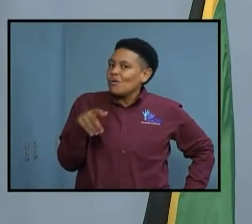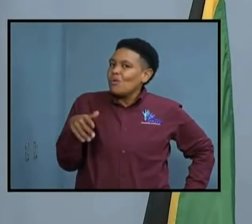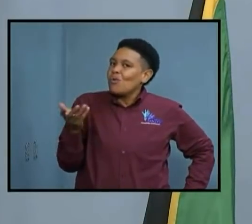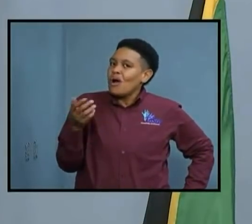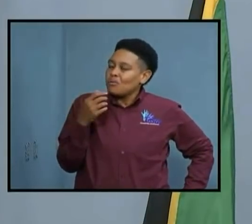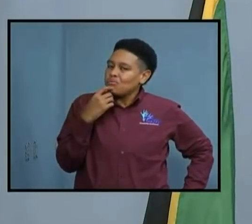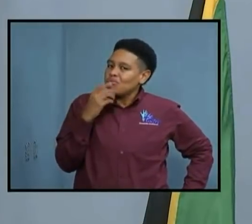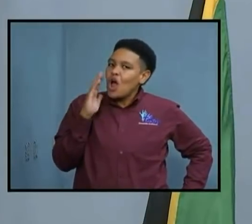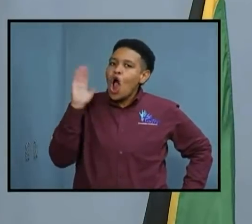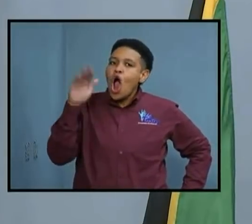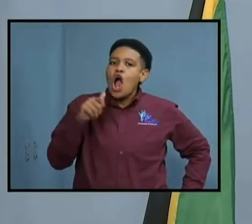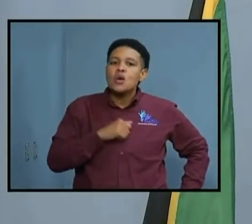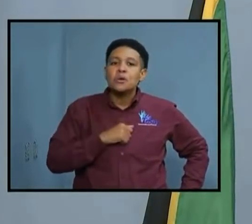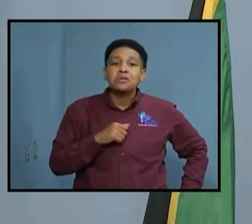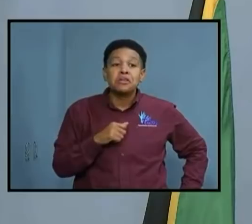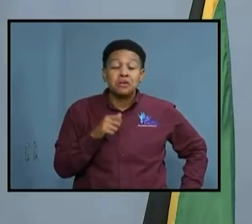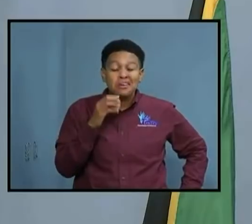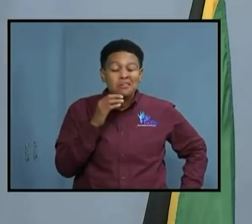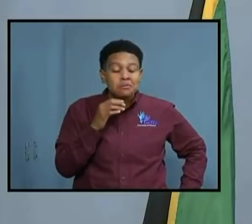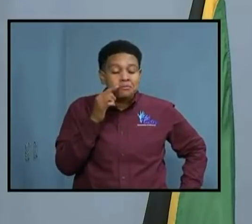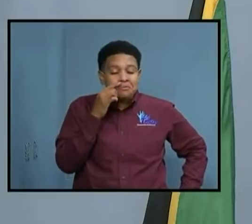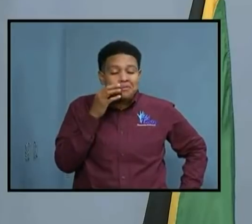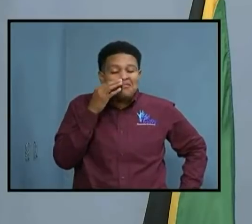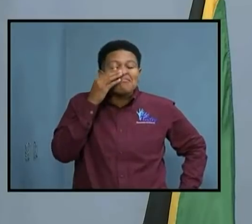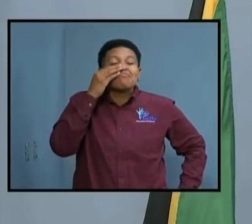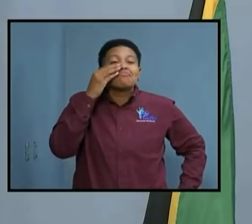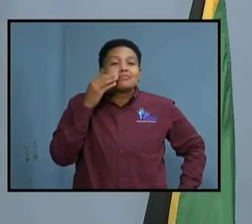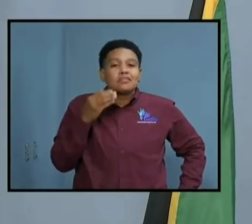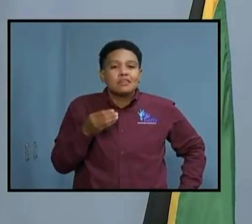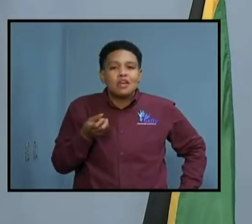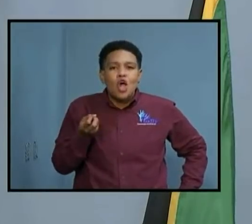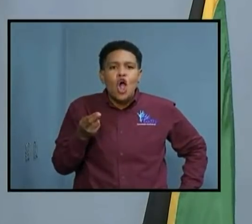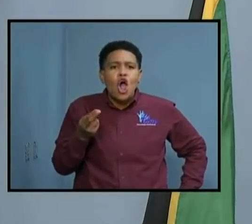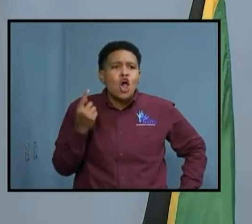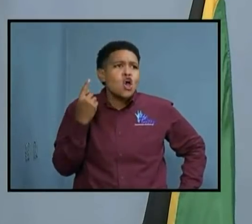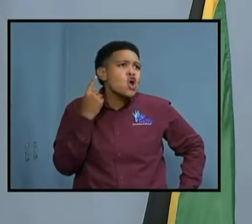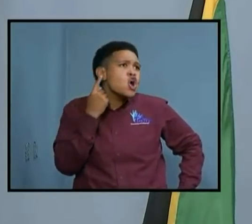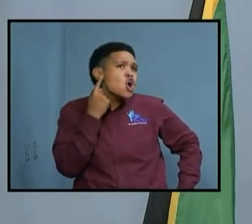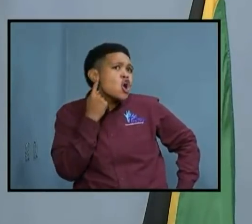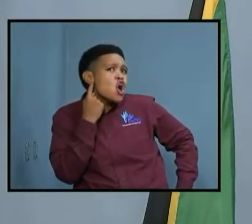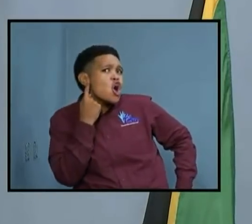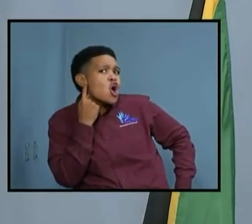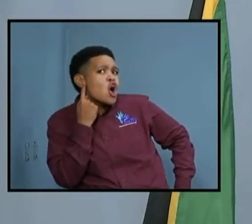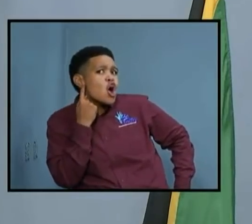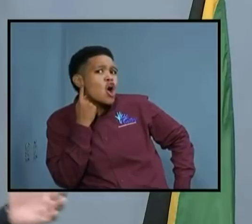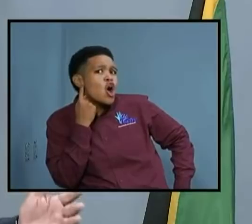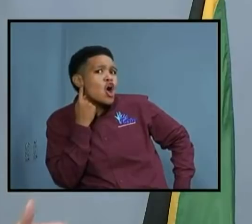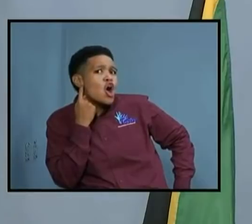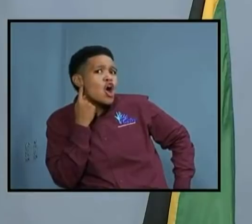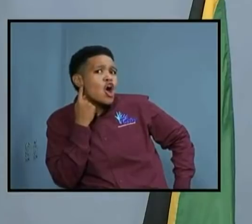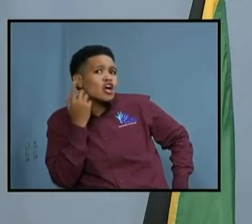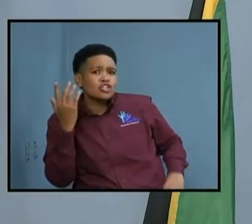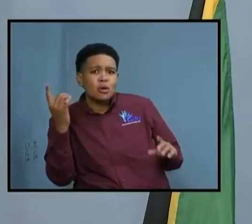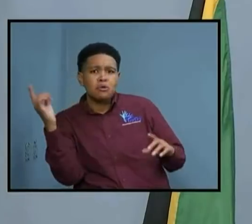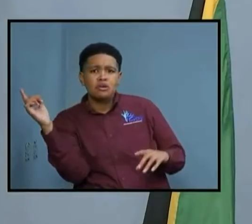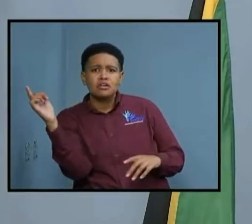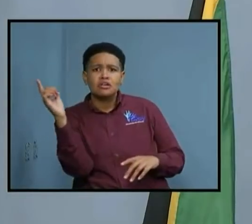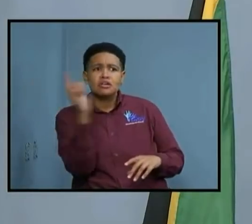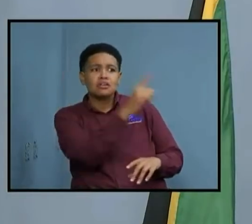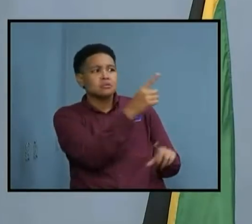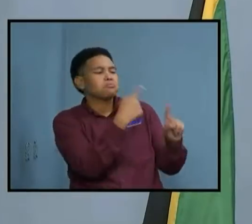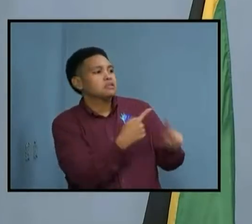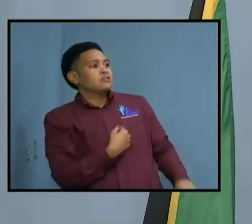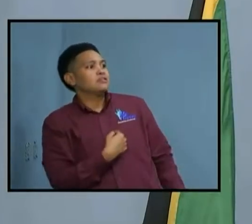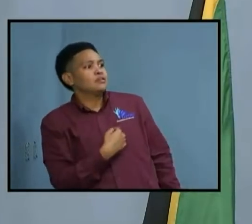everyone with a sniffle and with they heard that they had a passing acquaintance with someone is